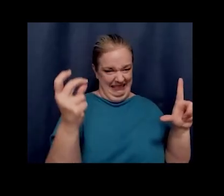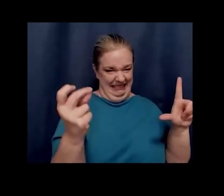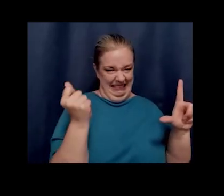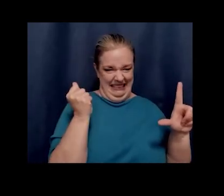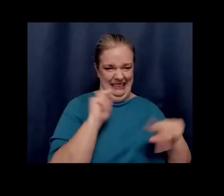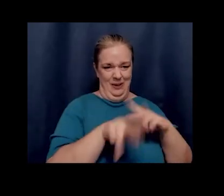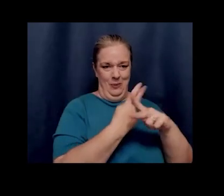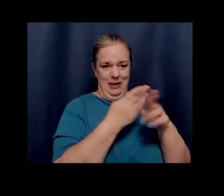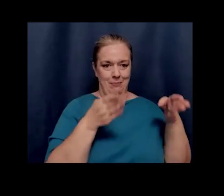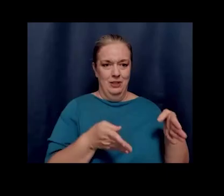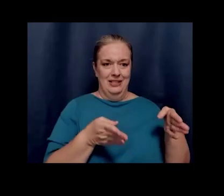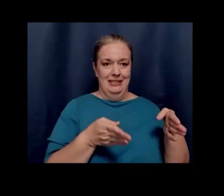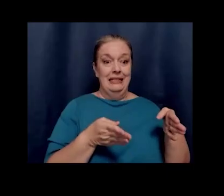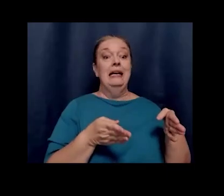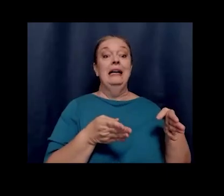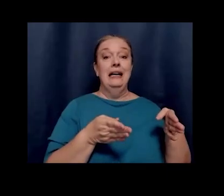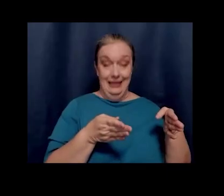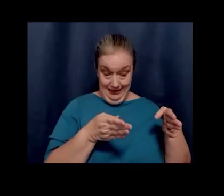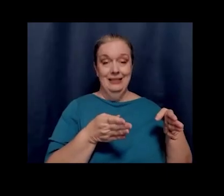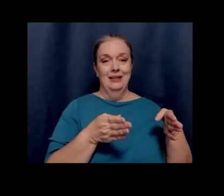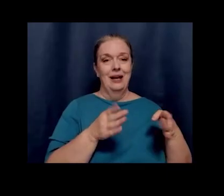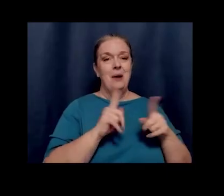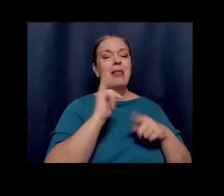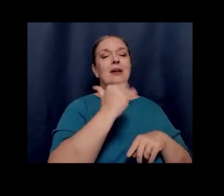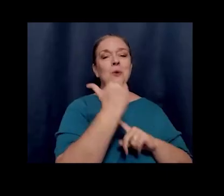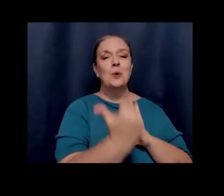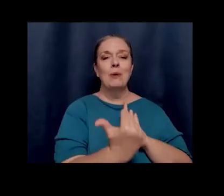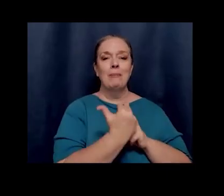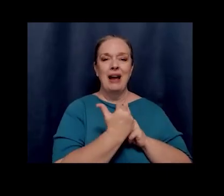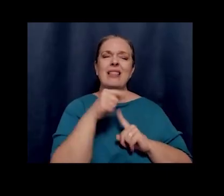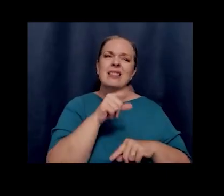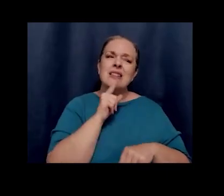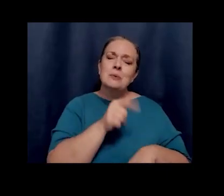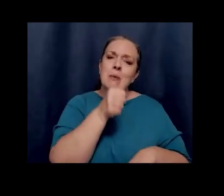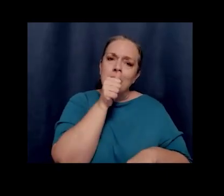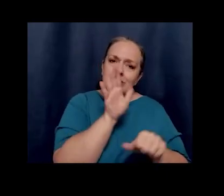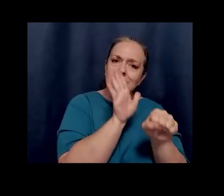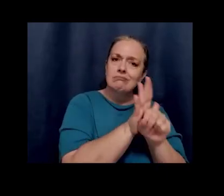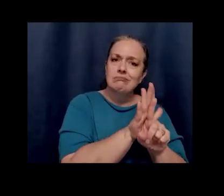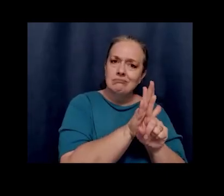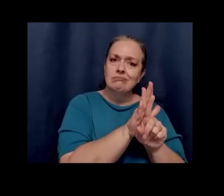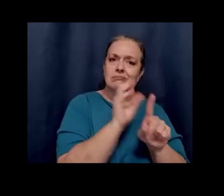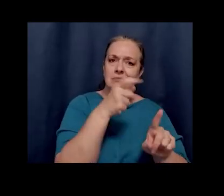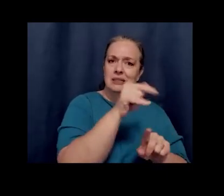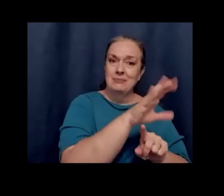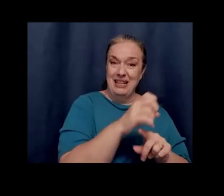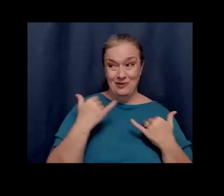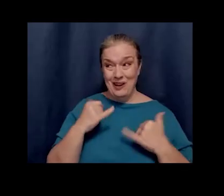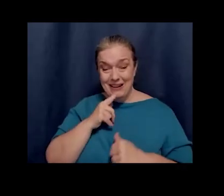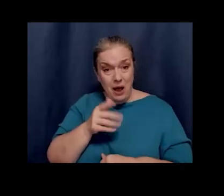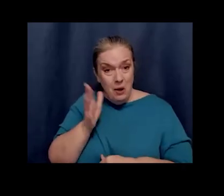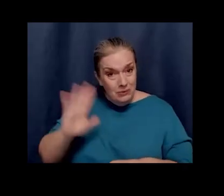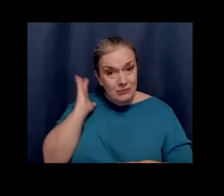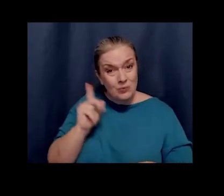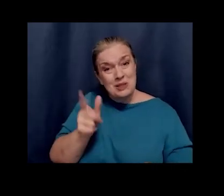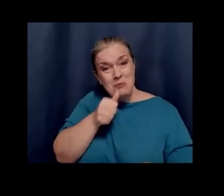person we're dealing with. But it's a good reminder that these were ultimately private spaces, and we're sitting in a private space right now, and